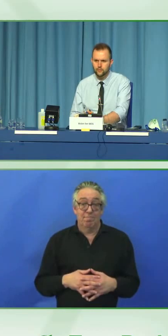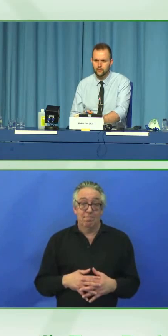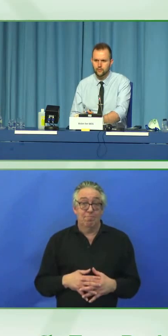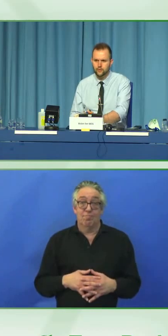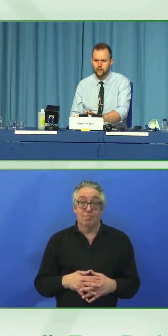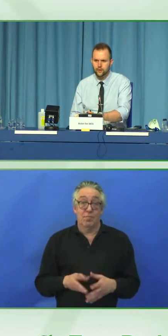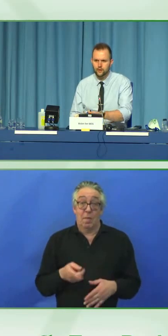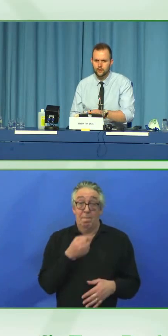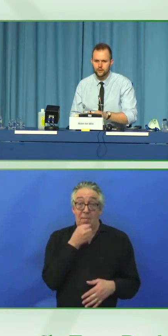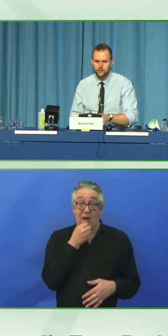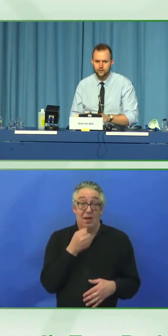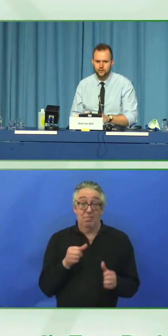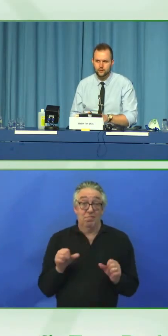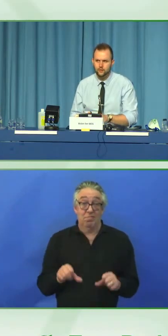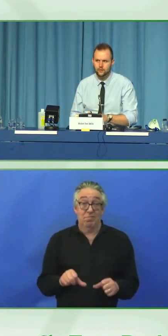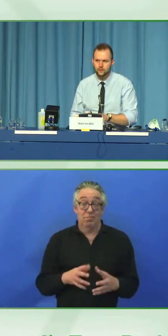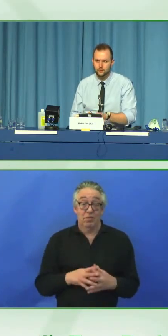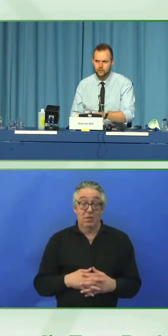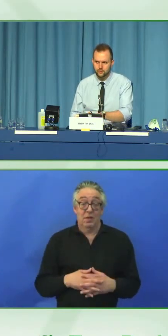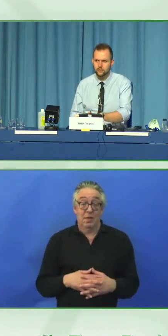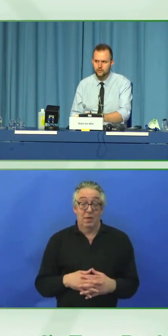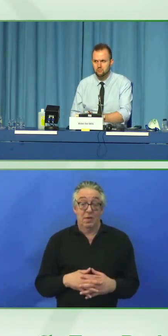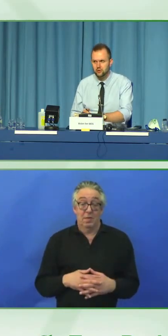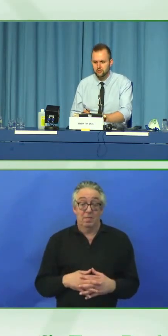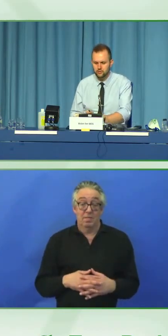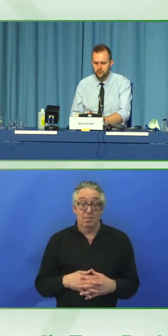Okay, let me switch that over.